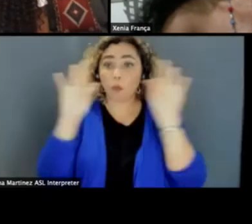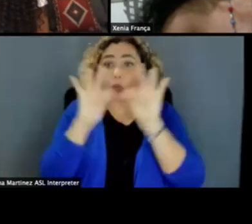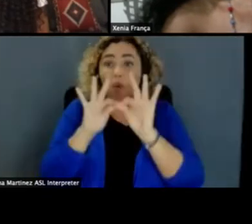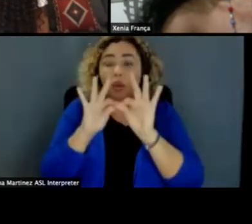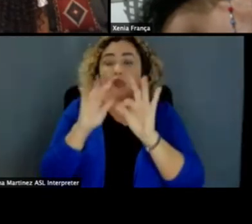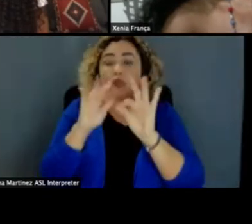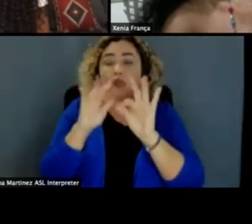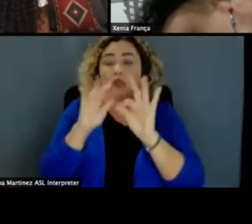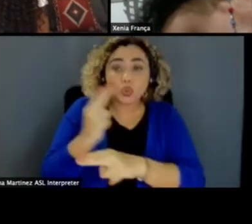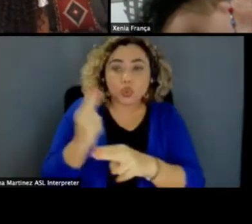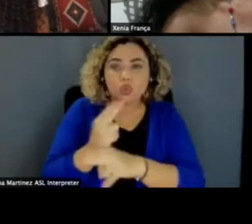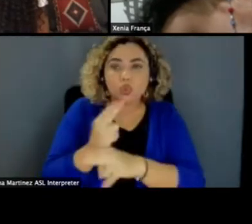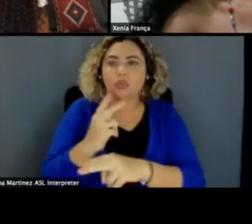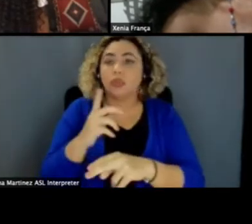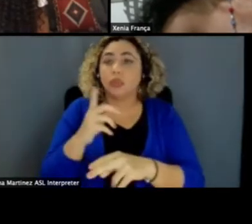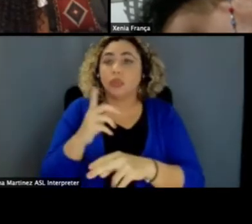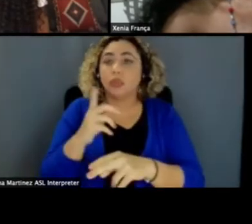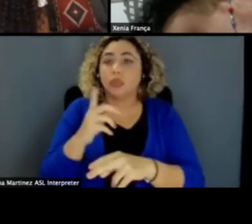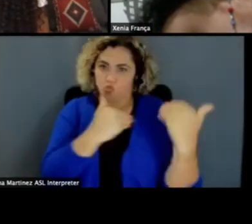it responsibly so that